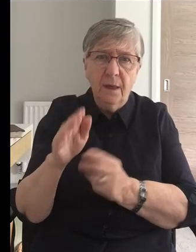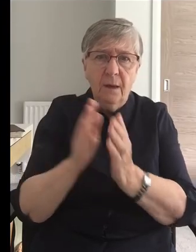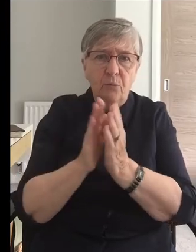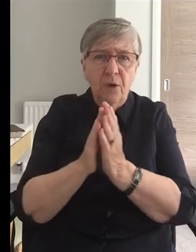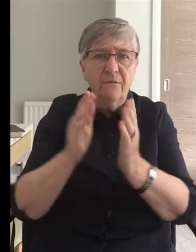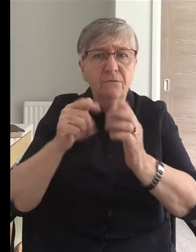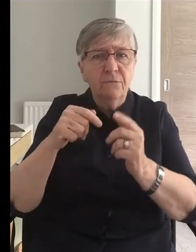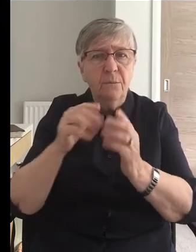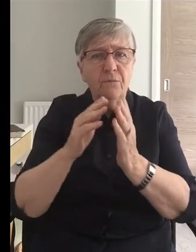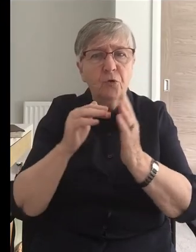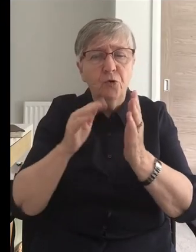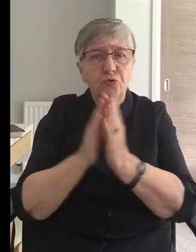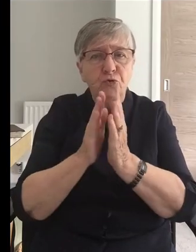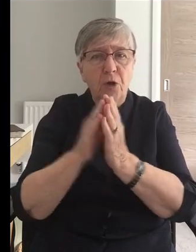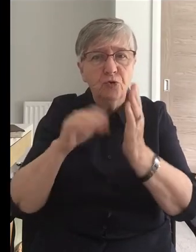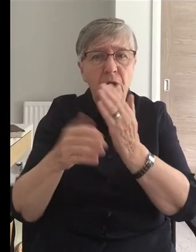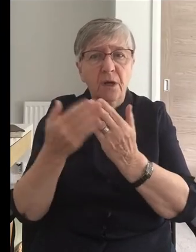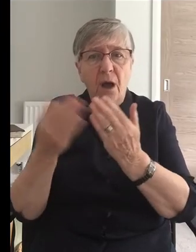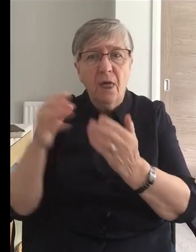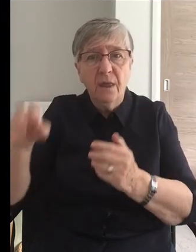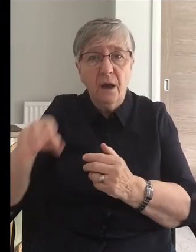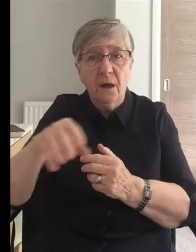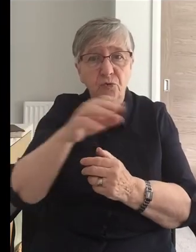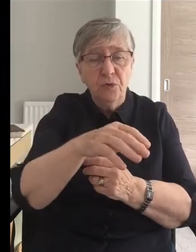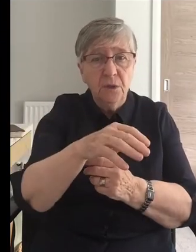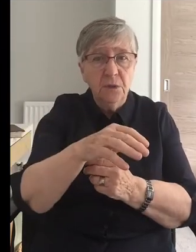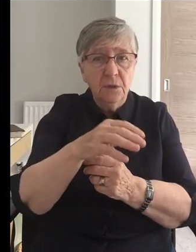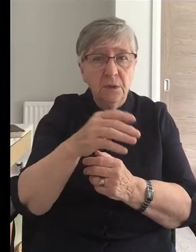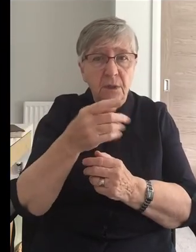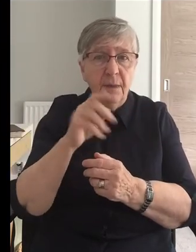countries where your church might be persecuted.